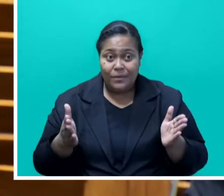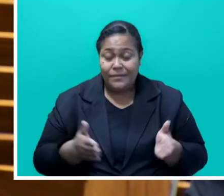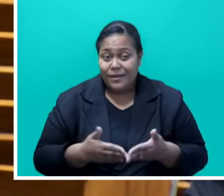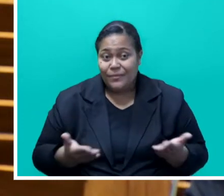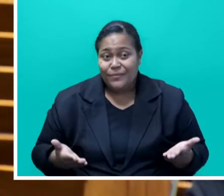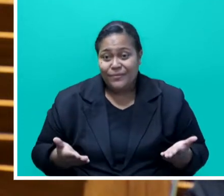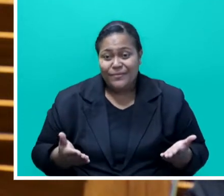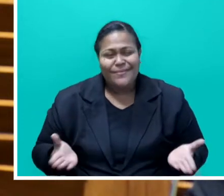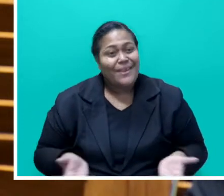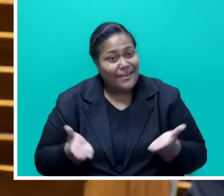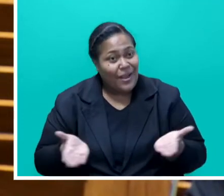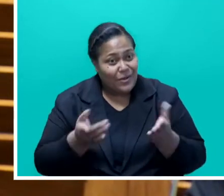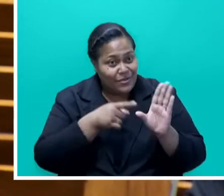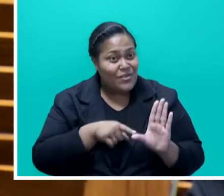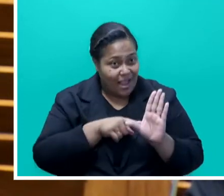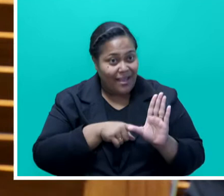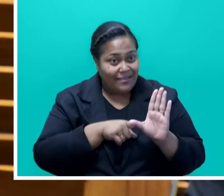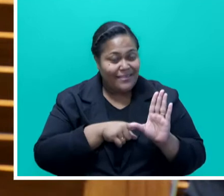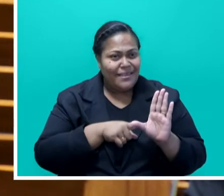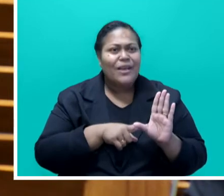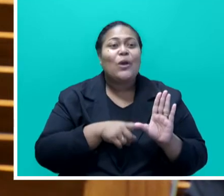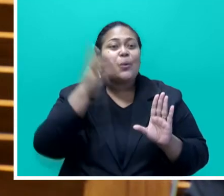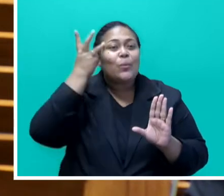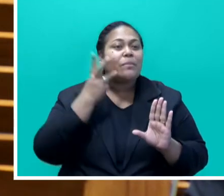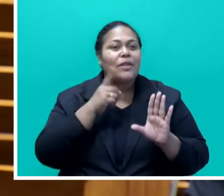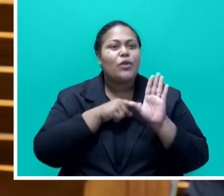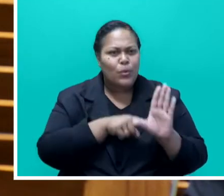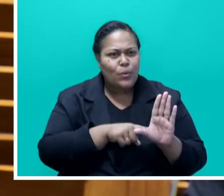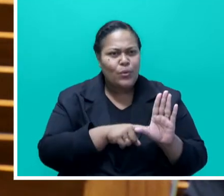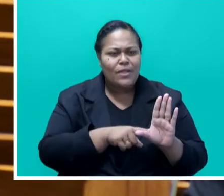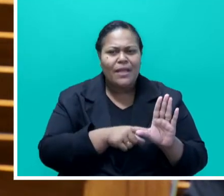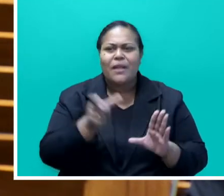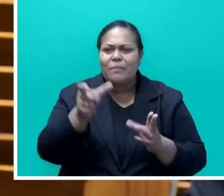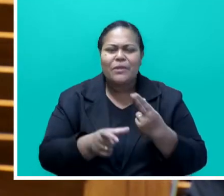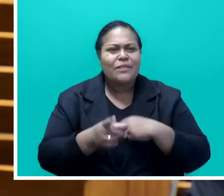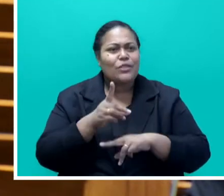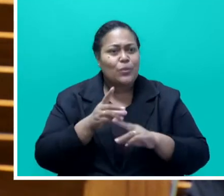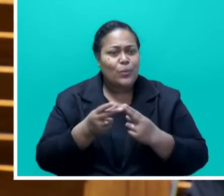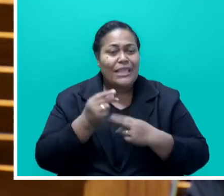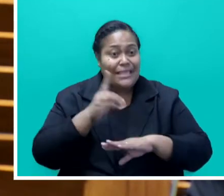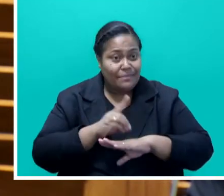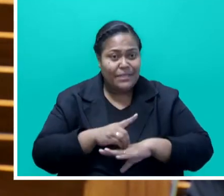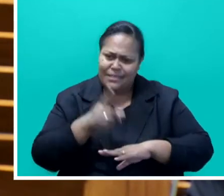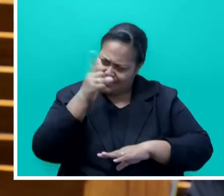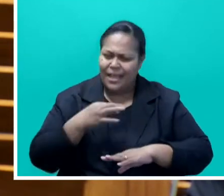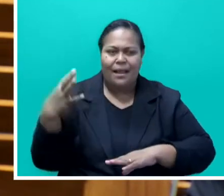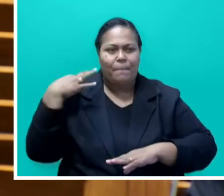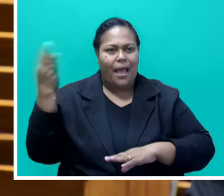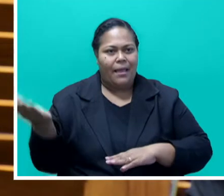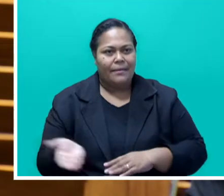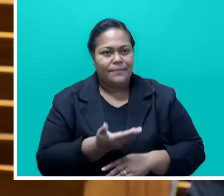young Fijian entrepreneurs, particularly women and youth and persons with special needs in the peri-urban and the rural areas to